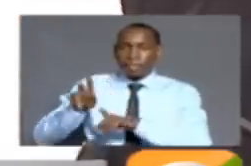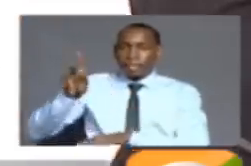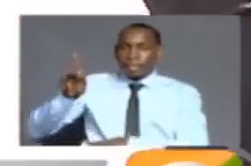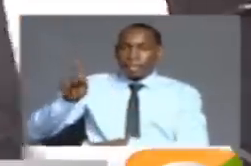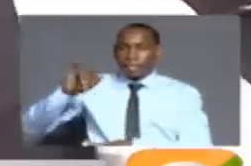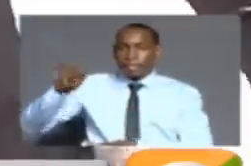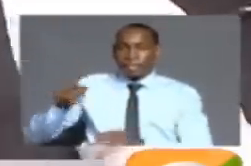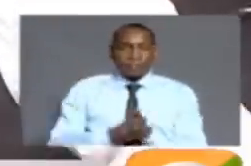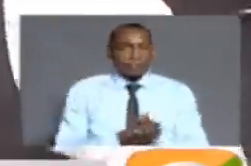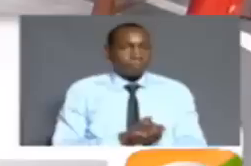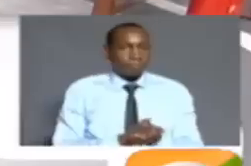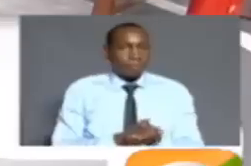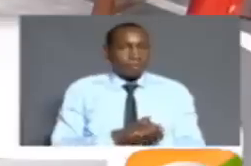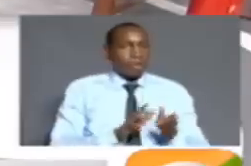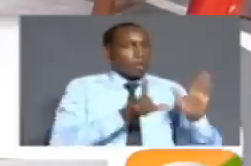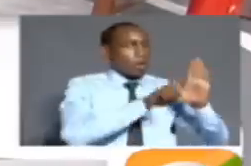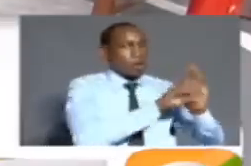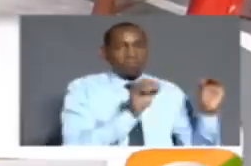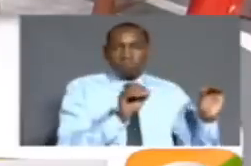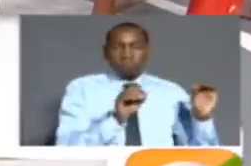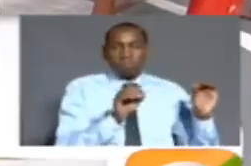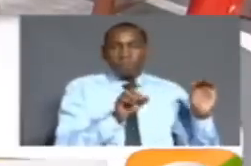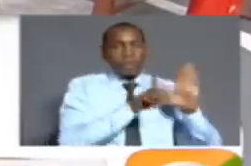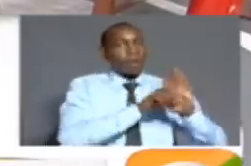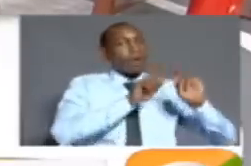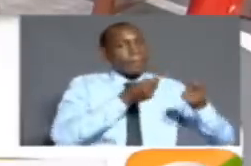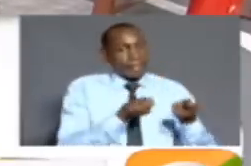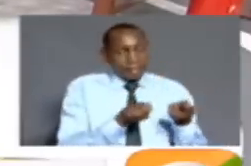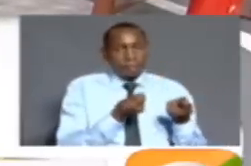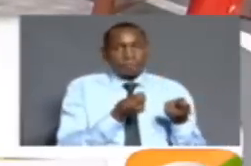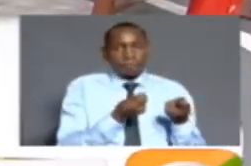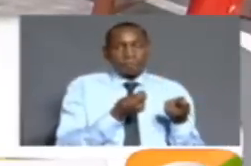No, we don't. That's unlawful. No, I mean,